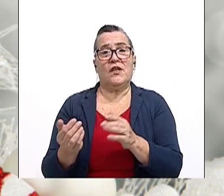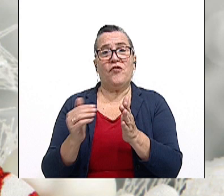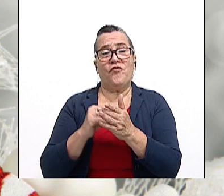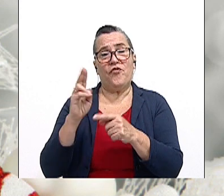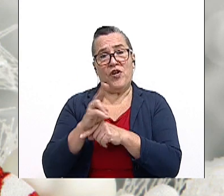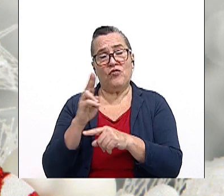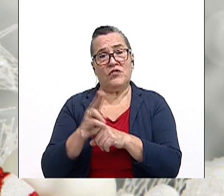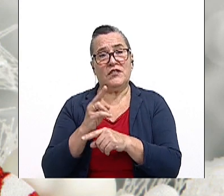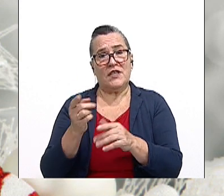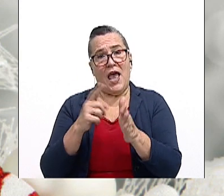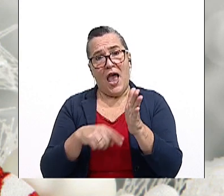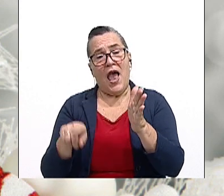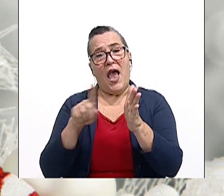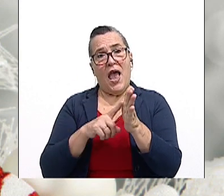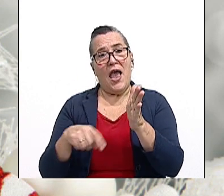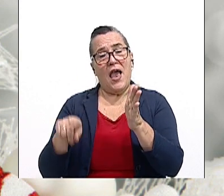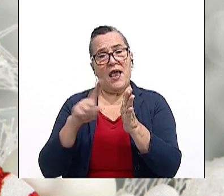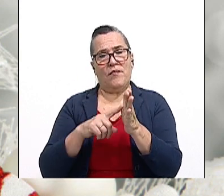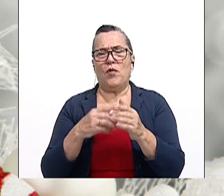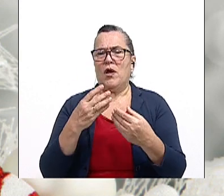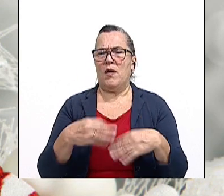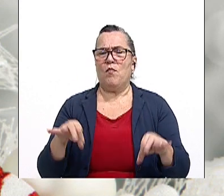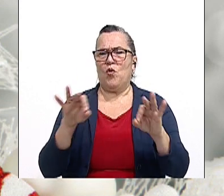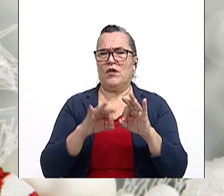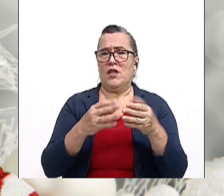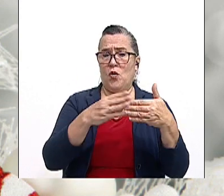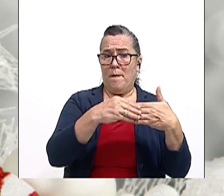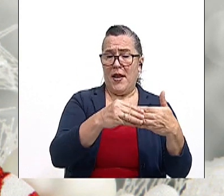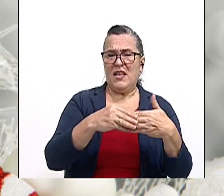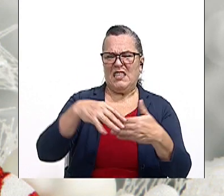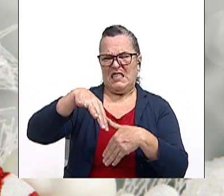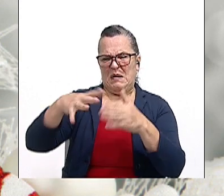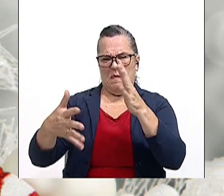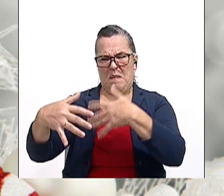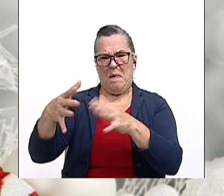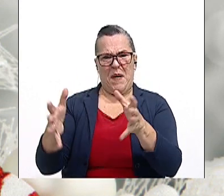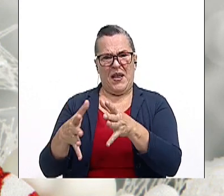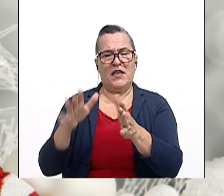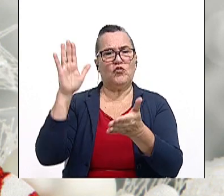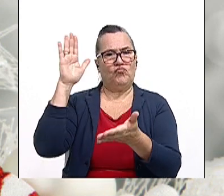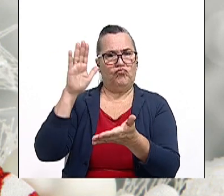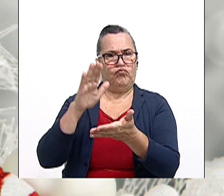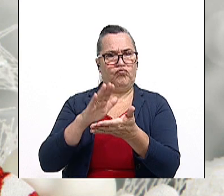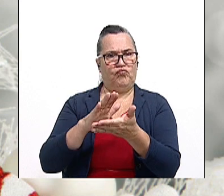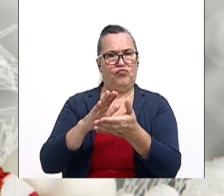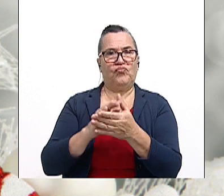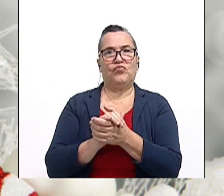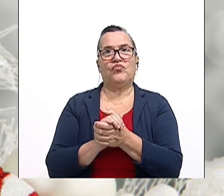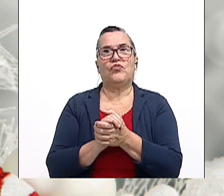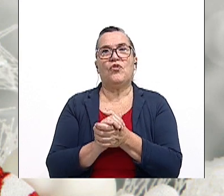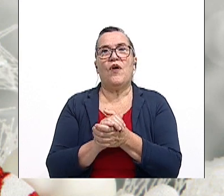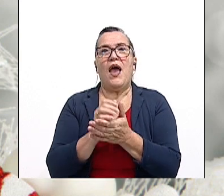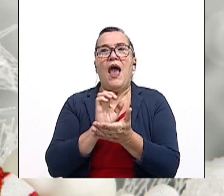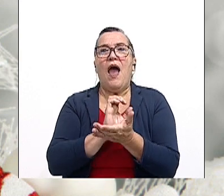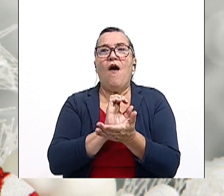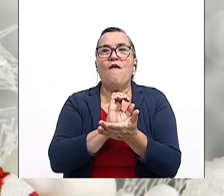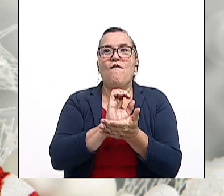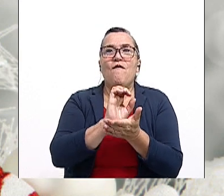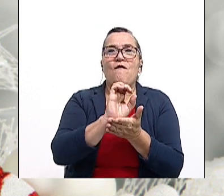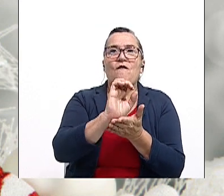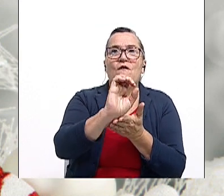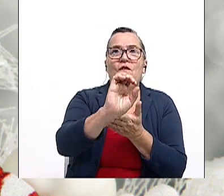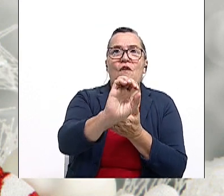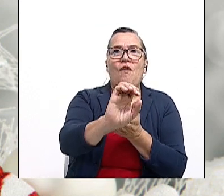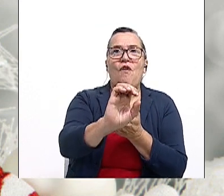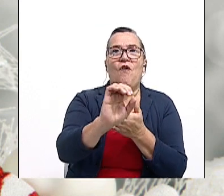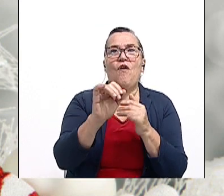is important to reduce plastic and packaging. Avoid straws and recycle what you can